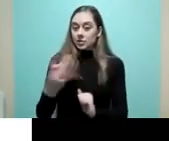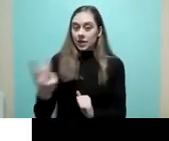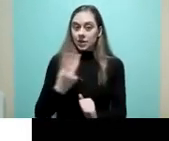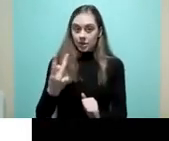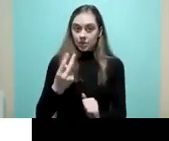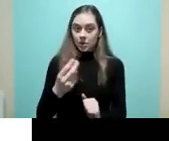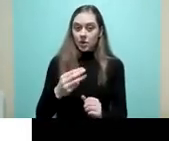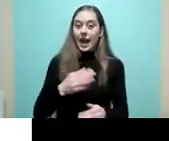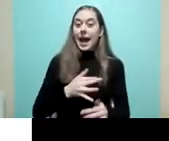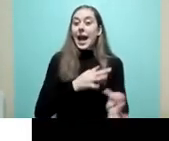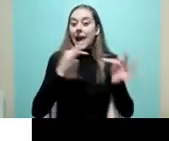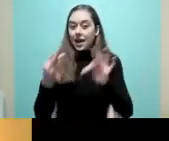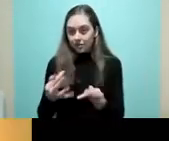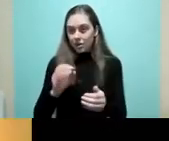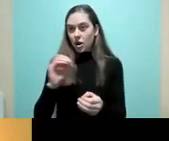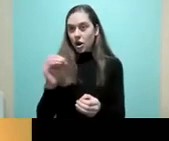healthy.